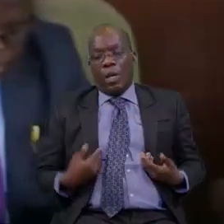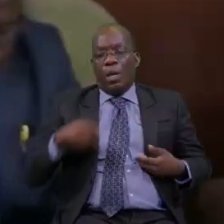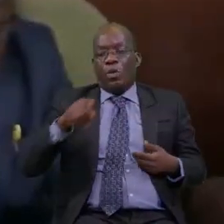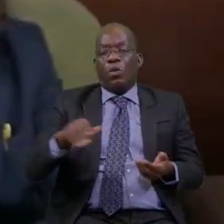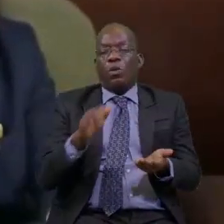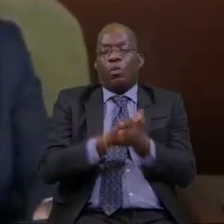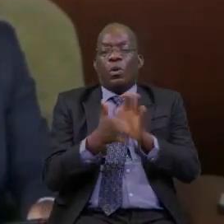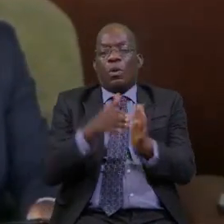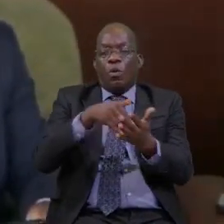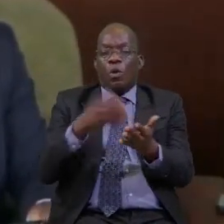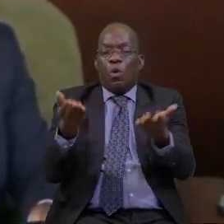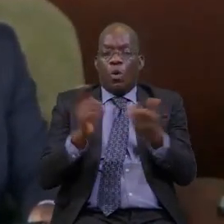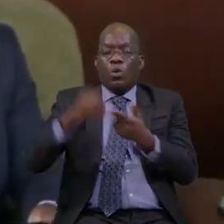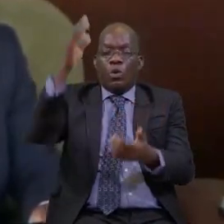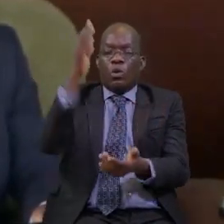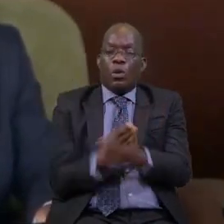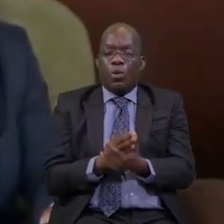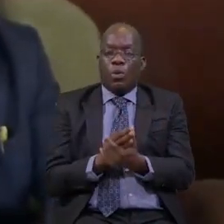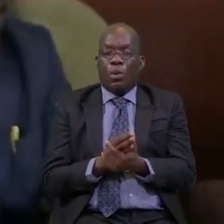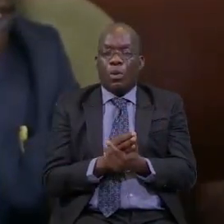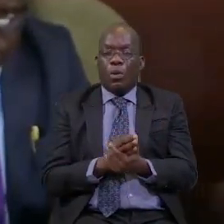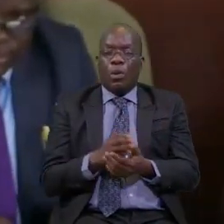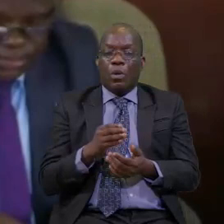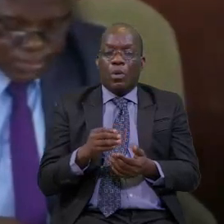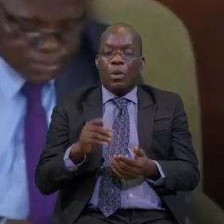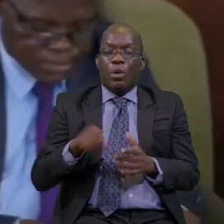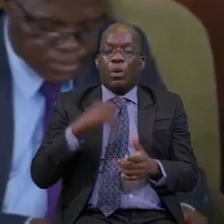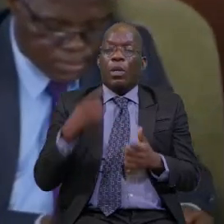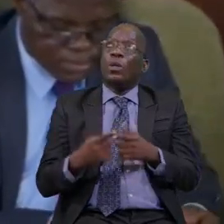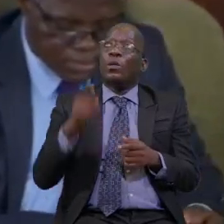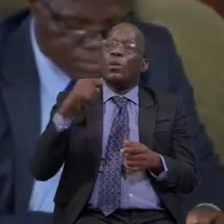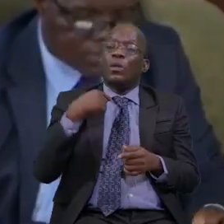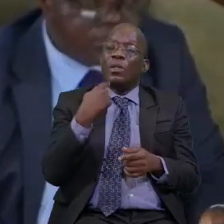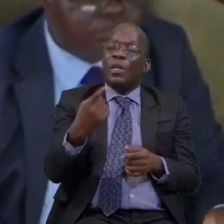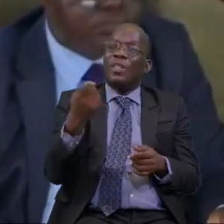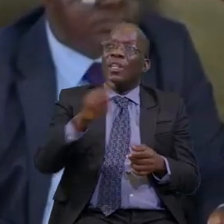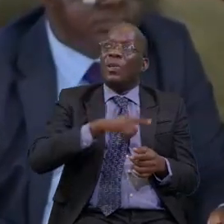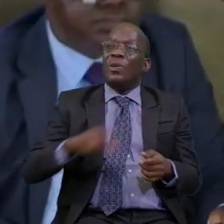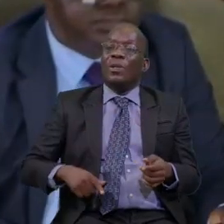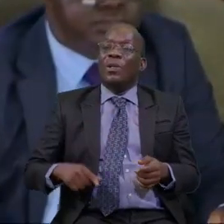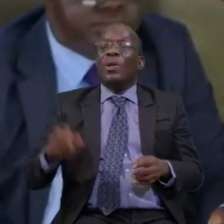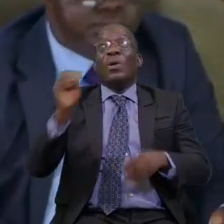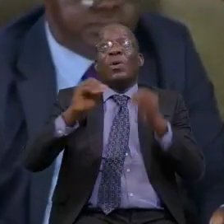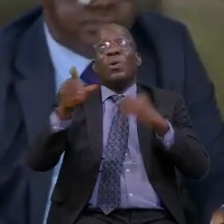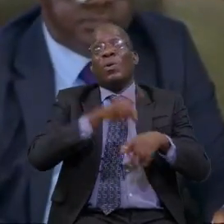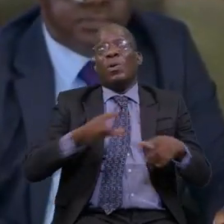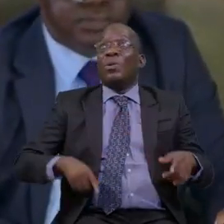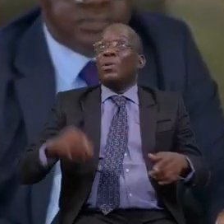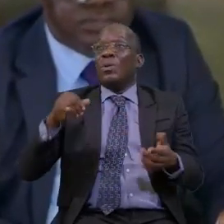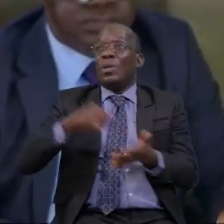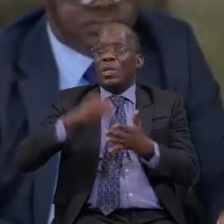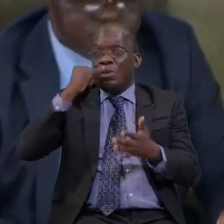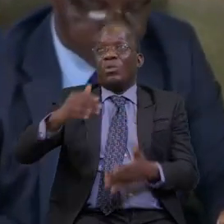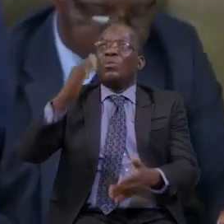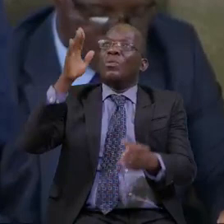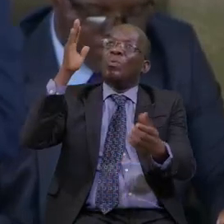but you are not at the end of the journey yet. And then you are telling the Lord, oh Lord, it's enough. And God says, you have